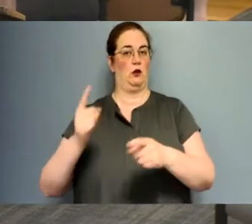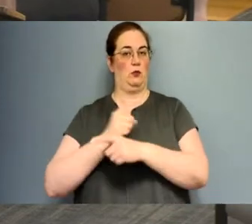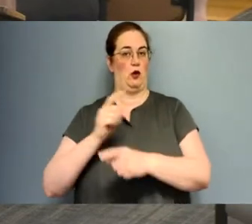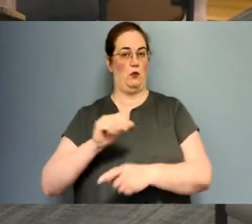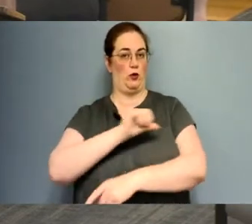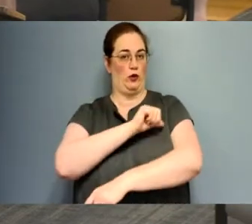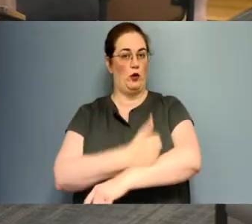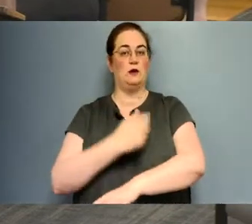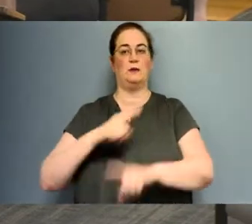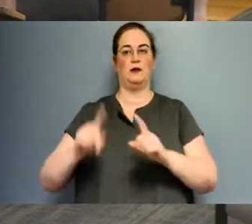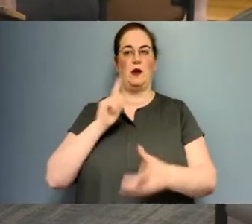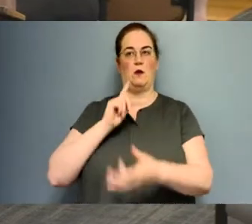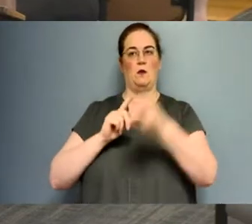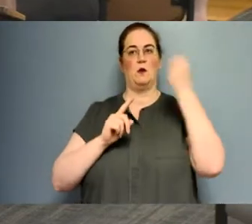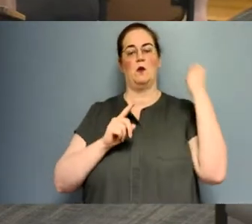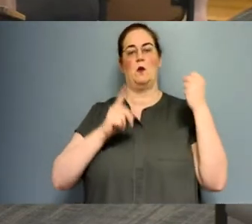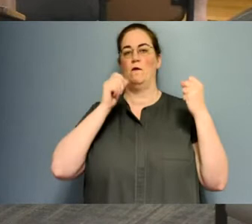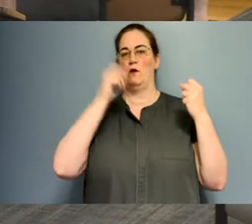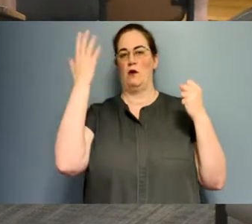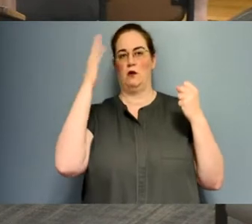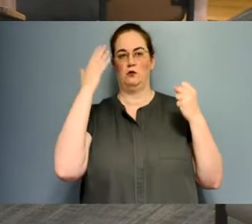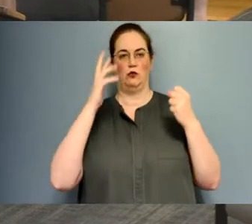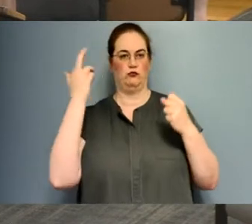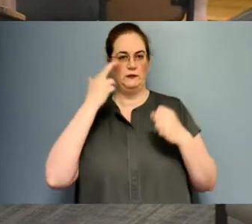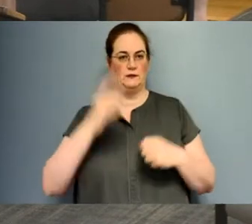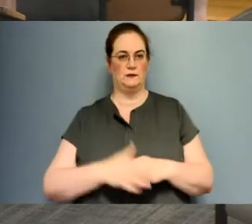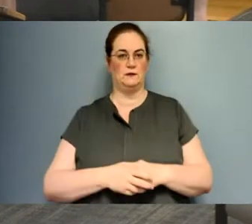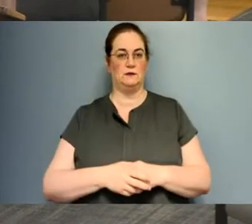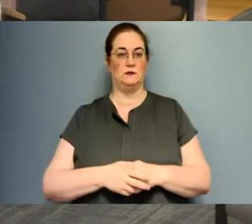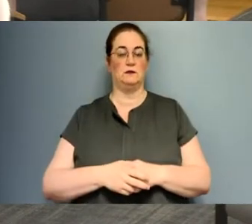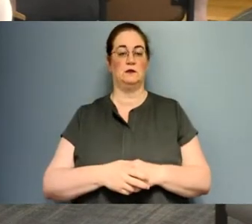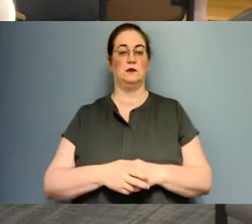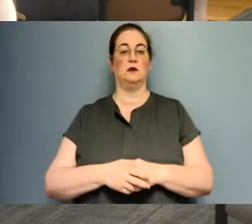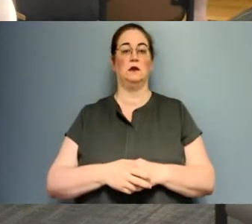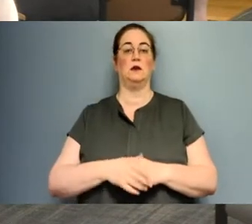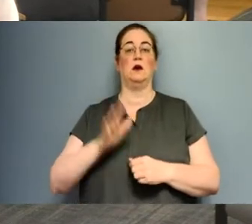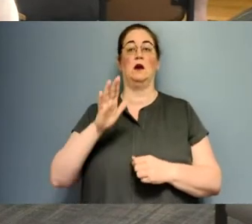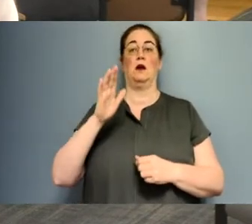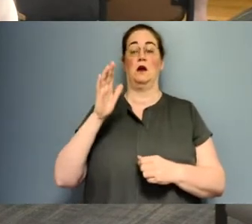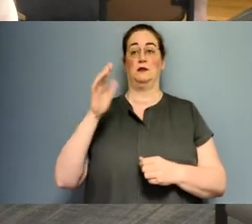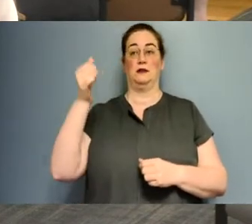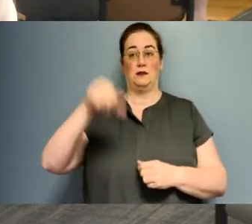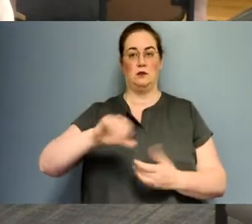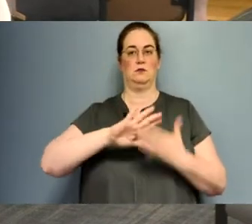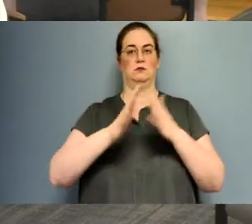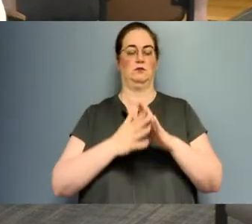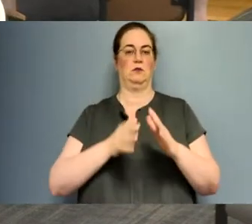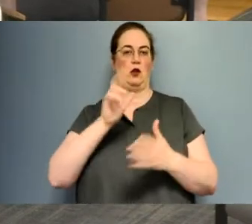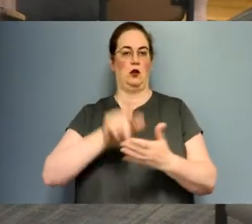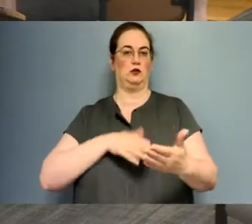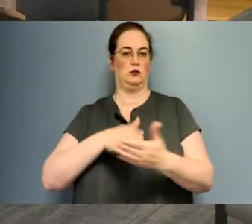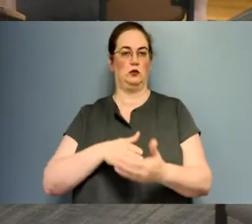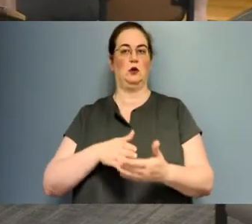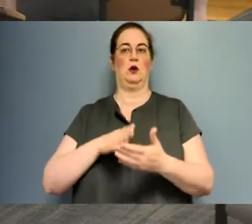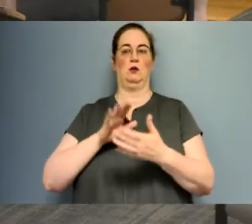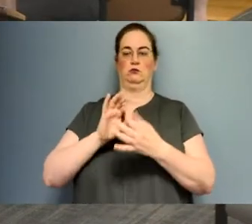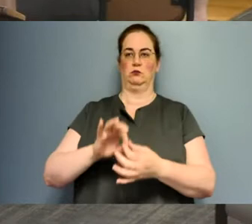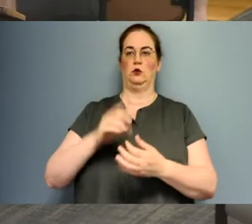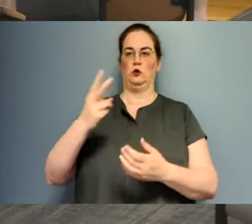they're being withheld for unknown reasons. The denial has been turned into a lawsuit against two outspoken local moms.